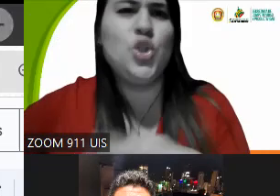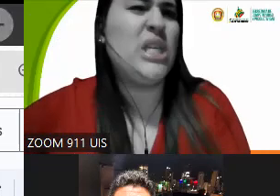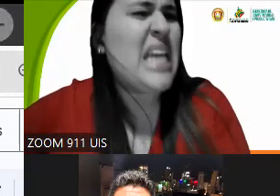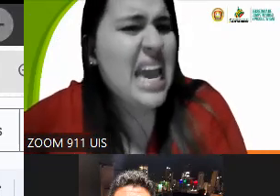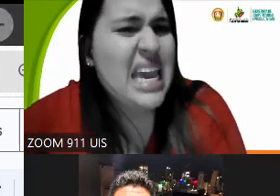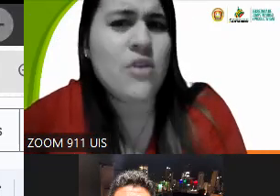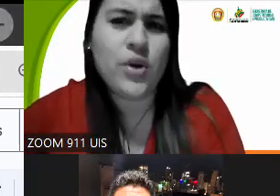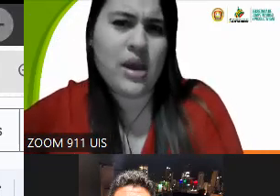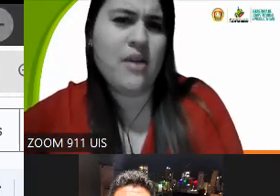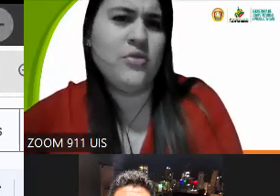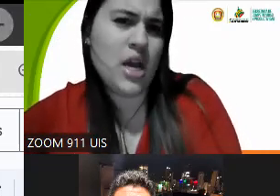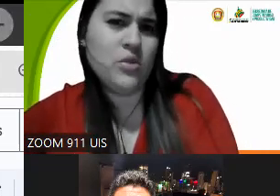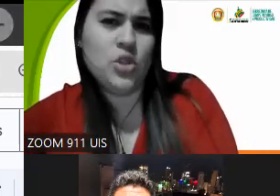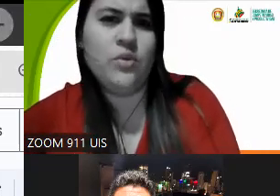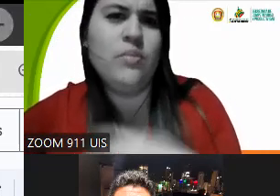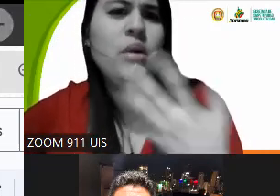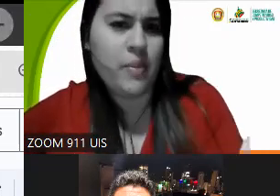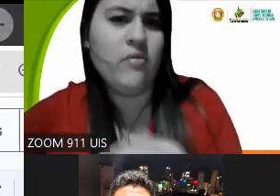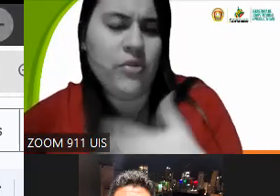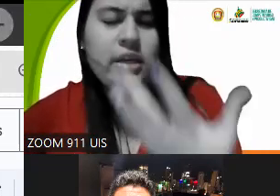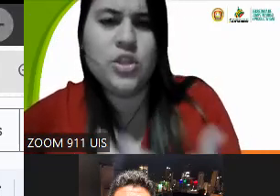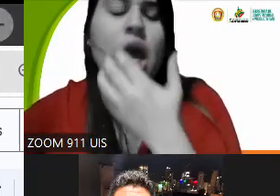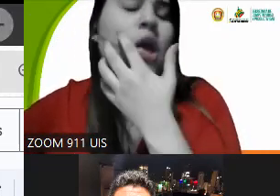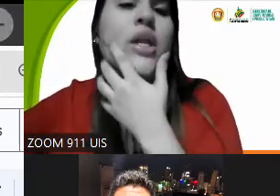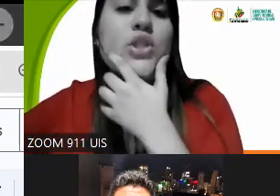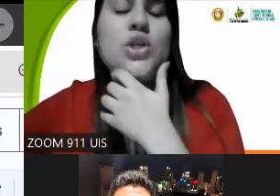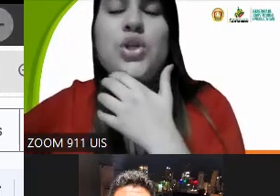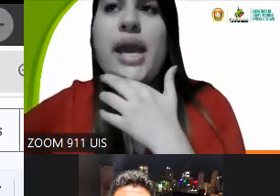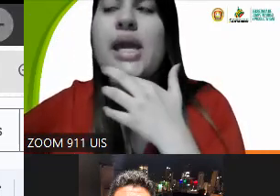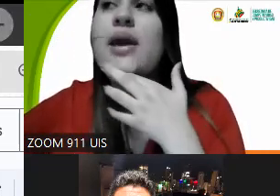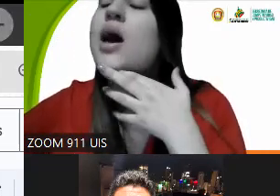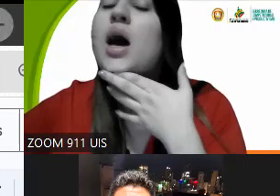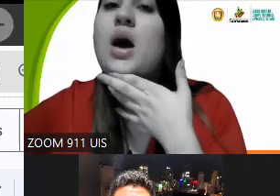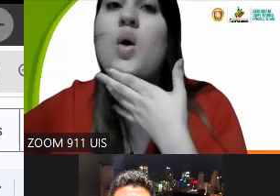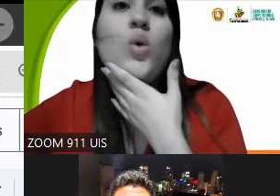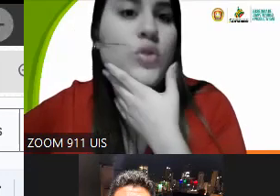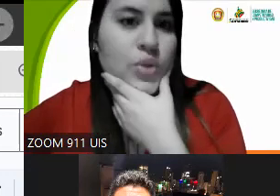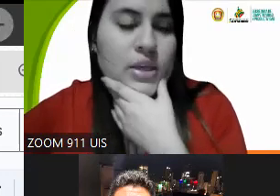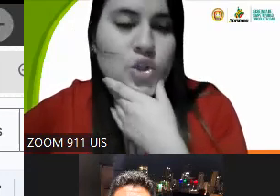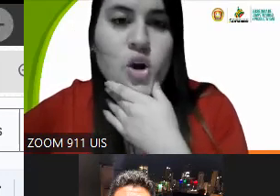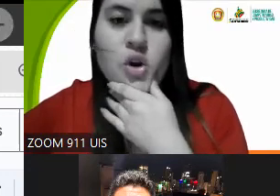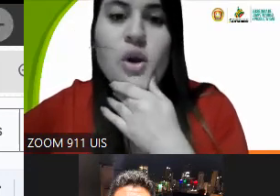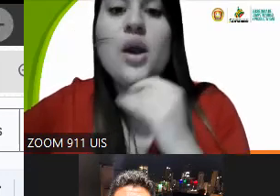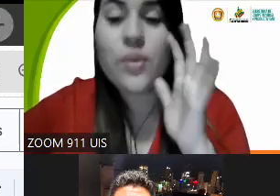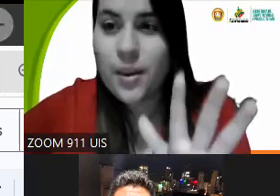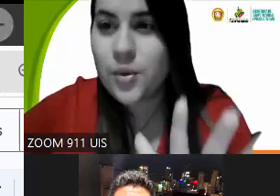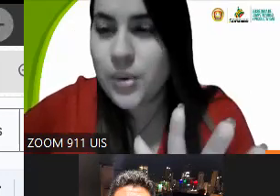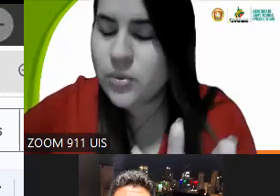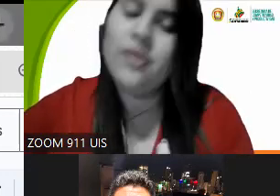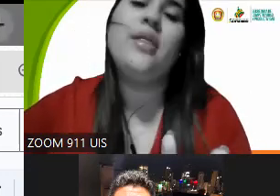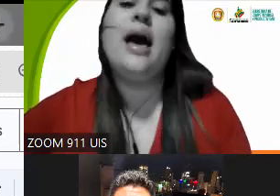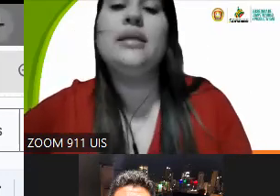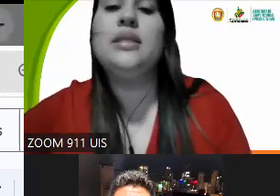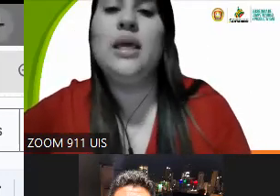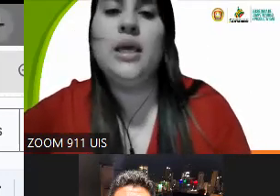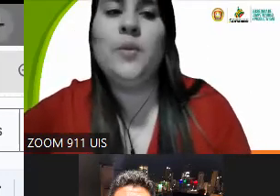2 today. If we don't have time to, finish Unit 2 today, we'll do that tomorrow. Remember,